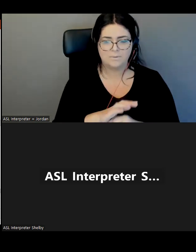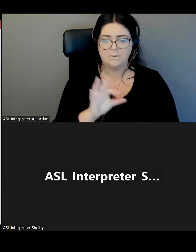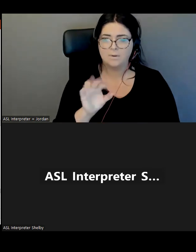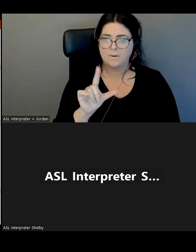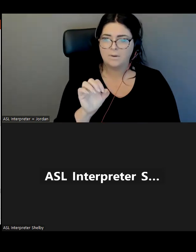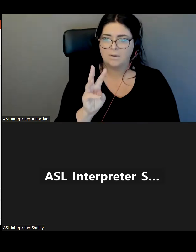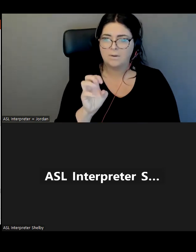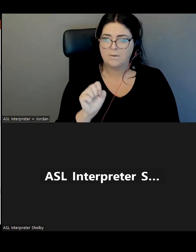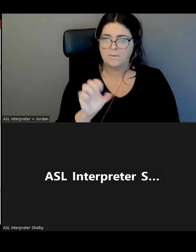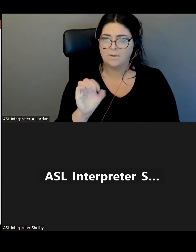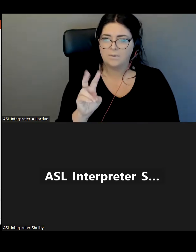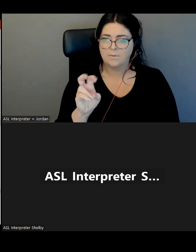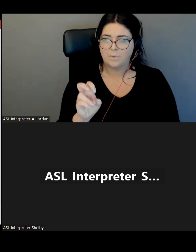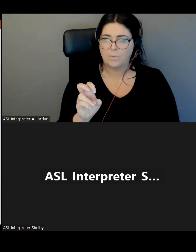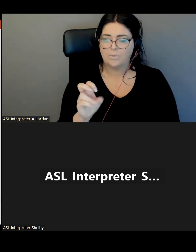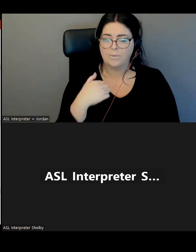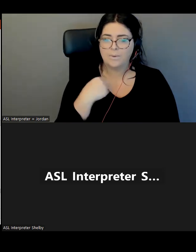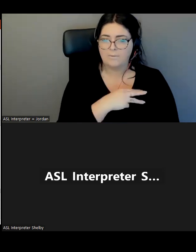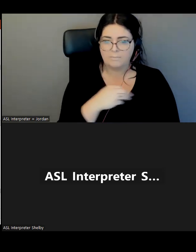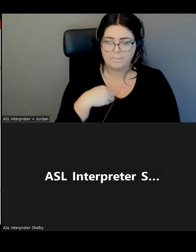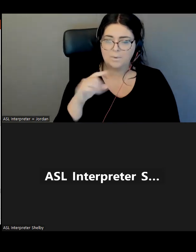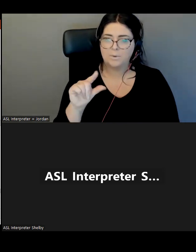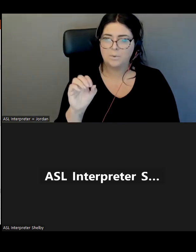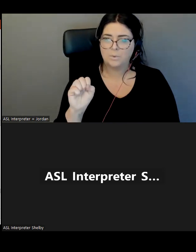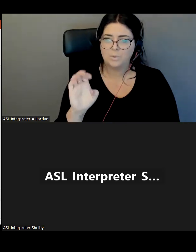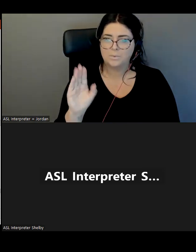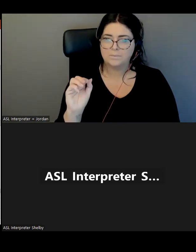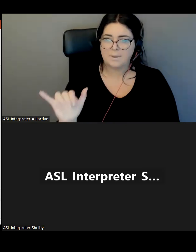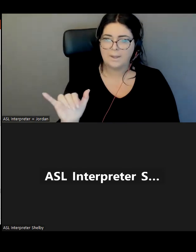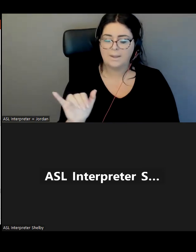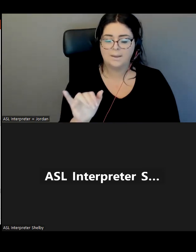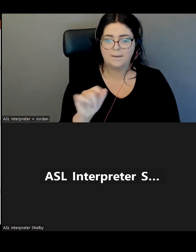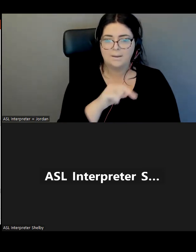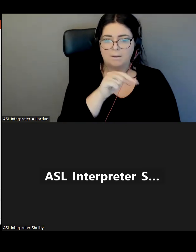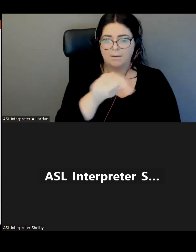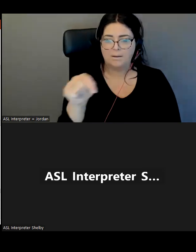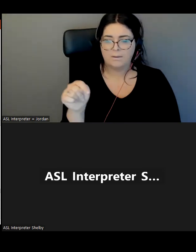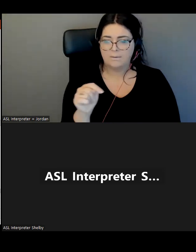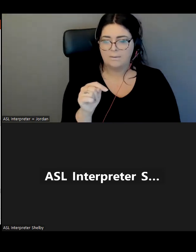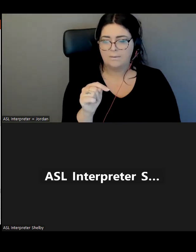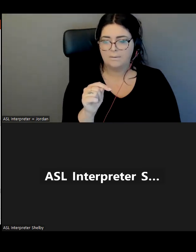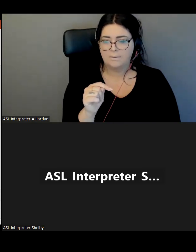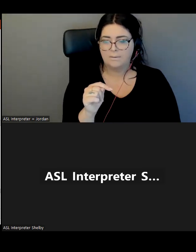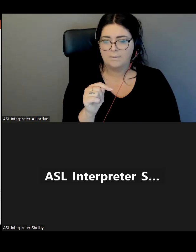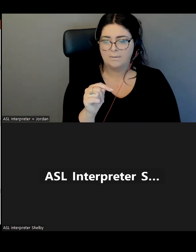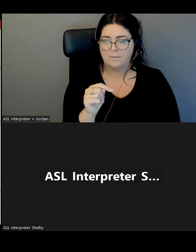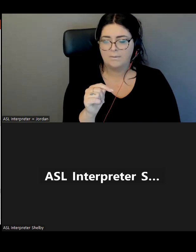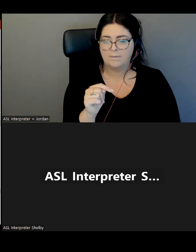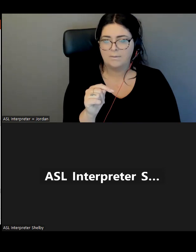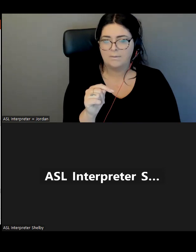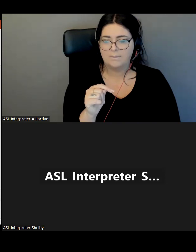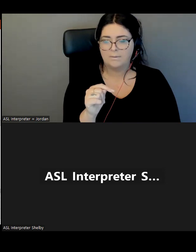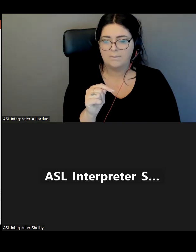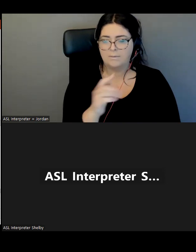Cove. We do have members in the Goose Bay region, as well as members throughout our whole area. So our main